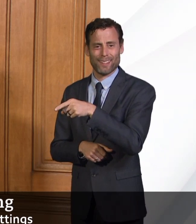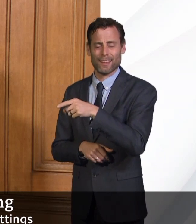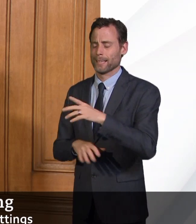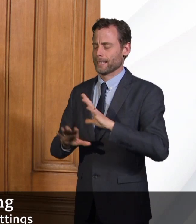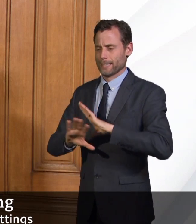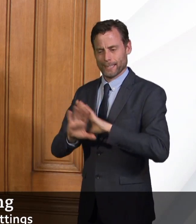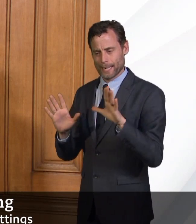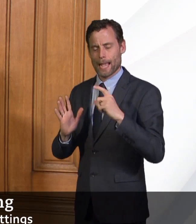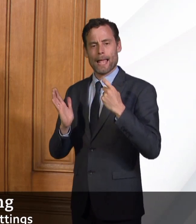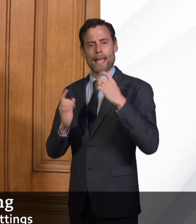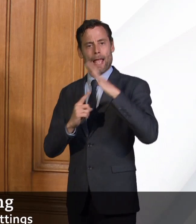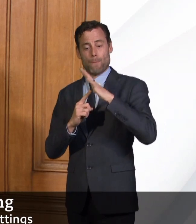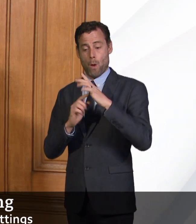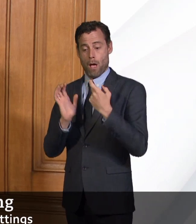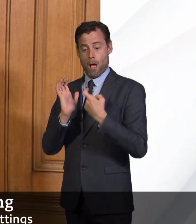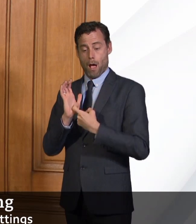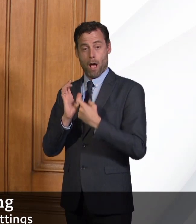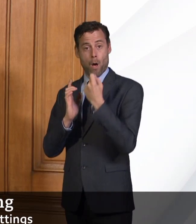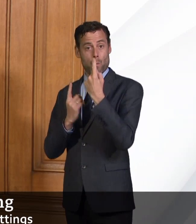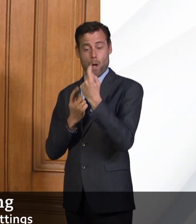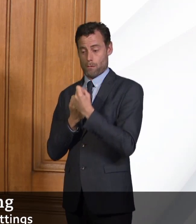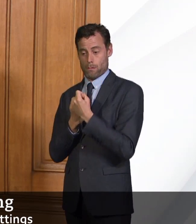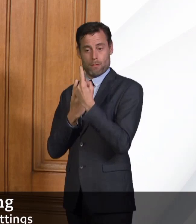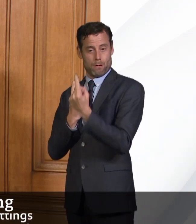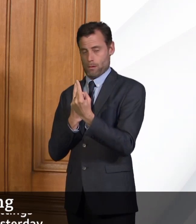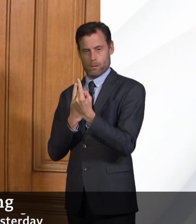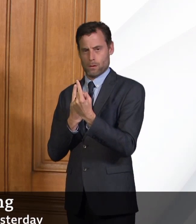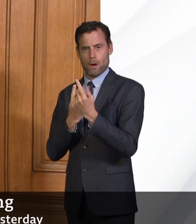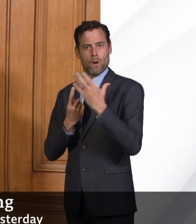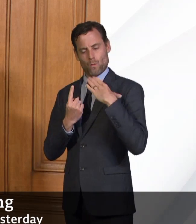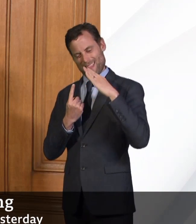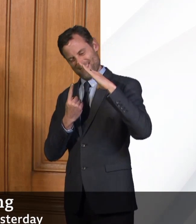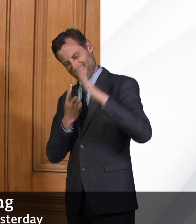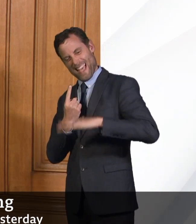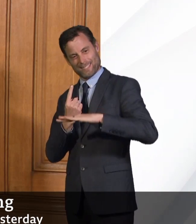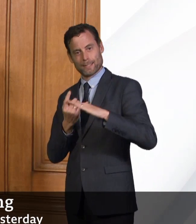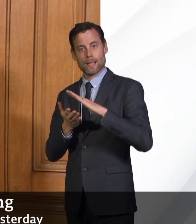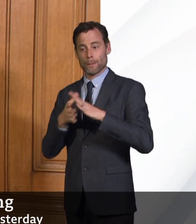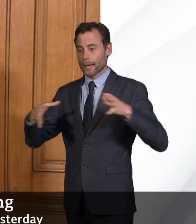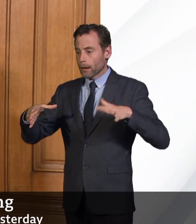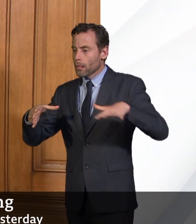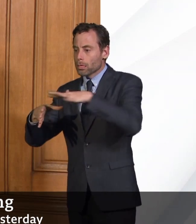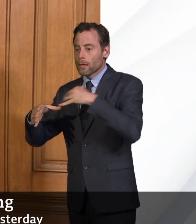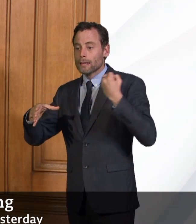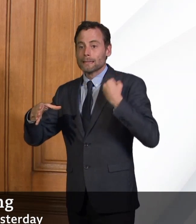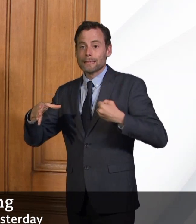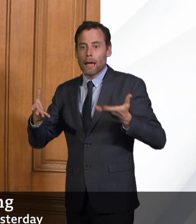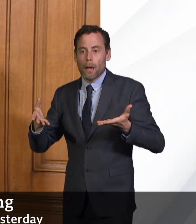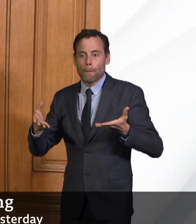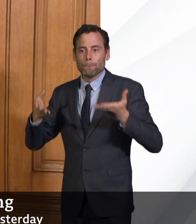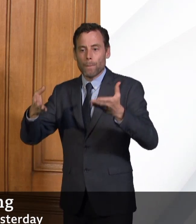R is below 1 and cases, the number of new cases in the community is not rising. So it will vary